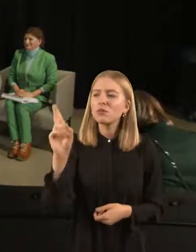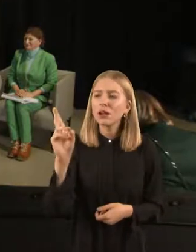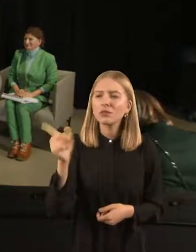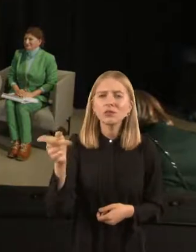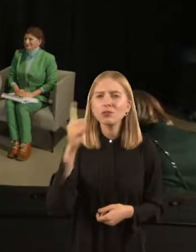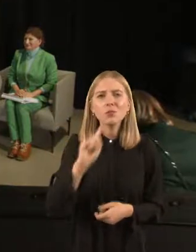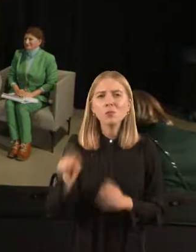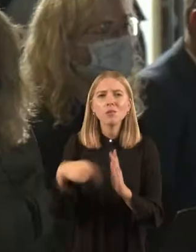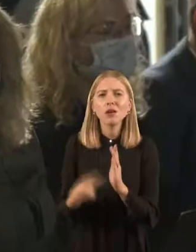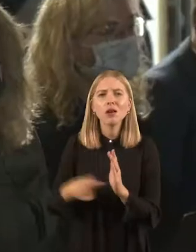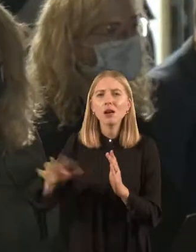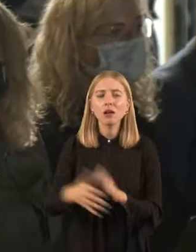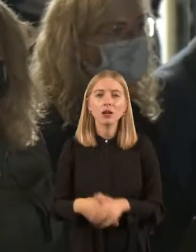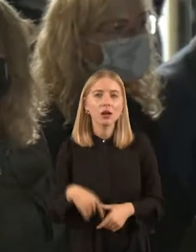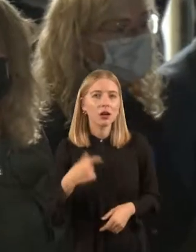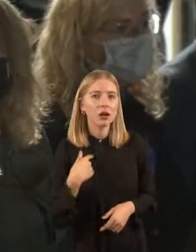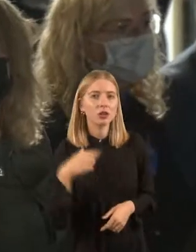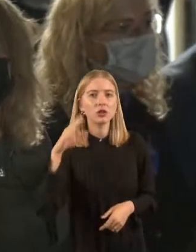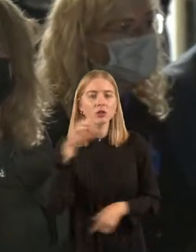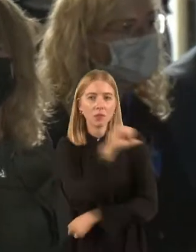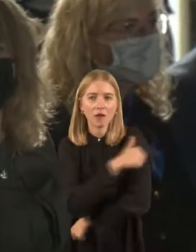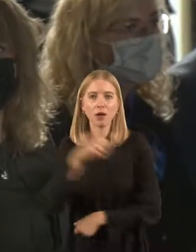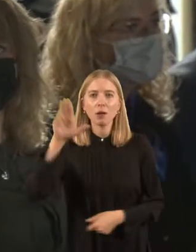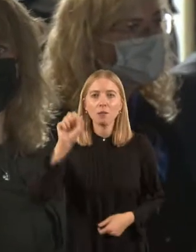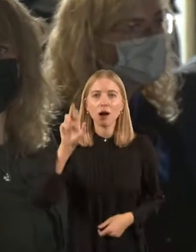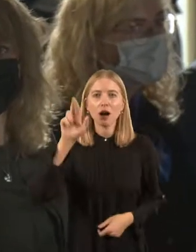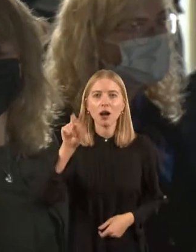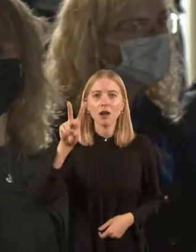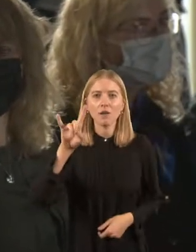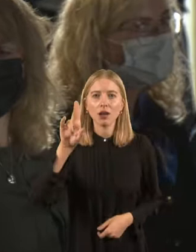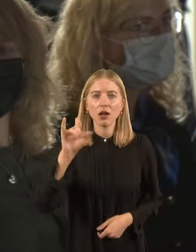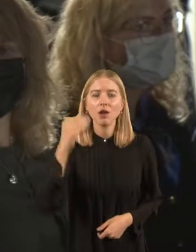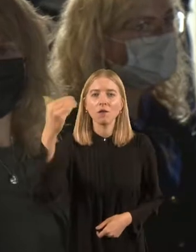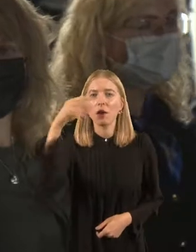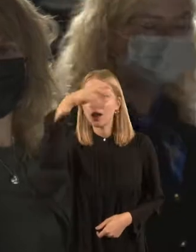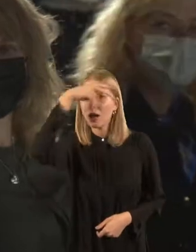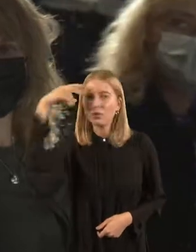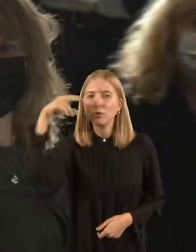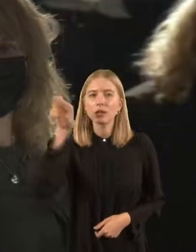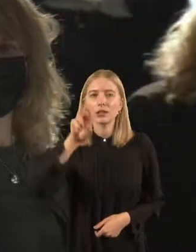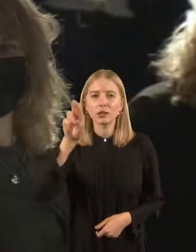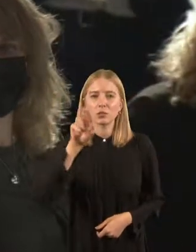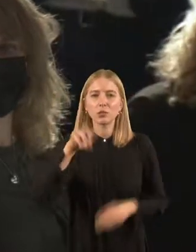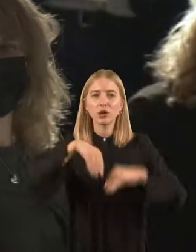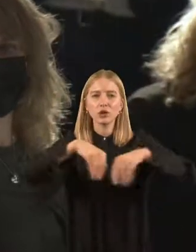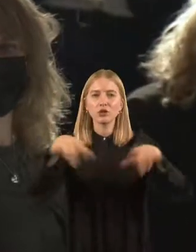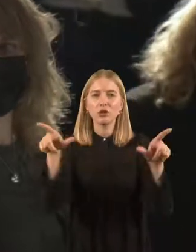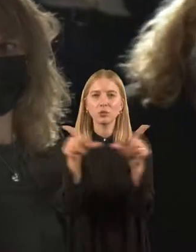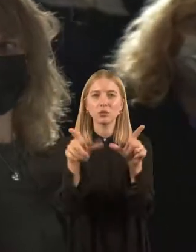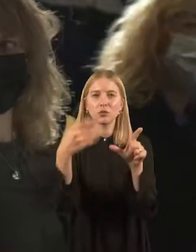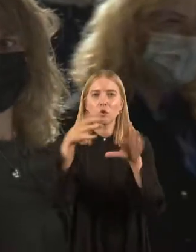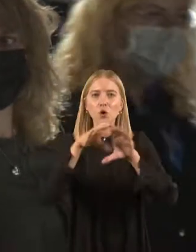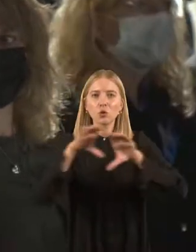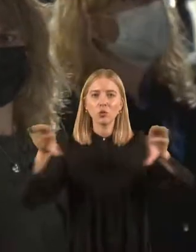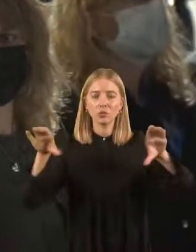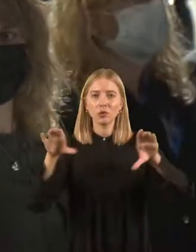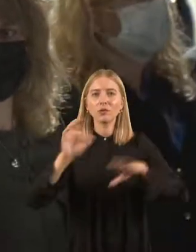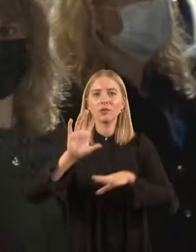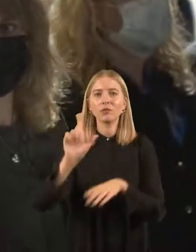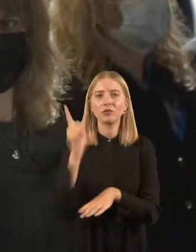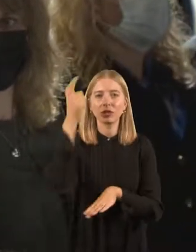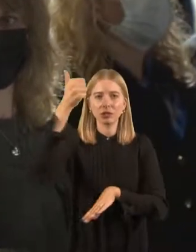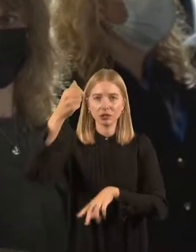start from you. Could you please introduce yourself? I'm Algis Baravikas. I'm vice chairman of